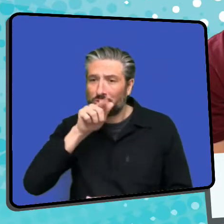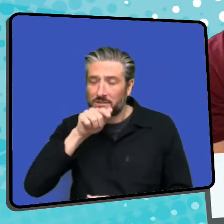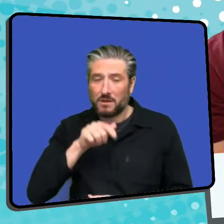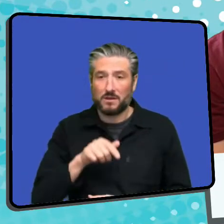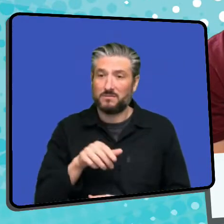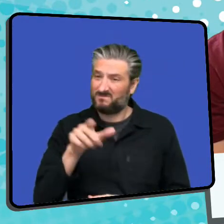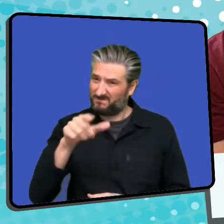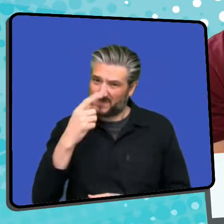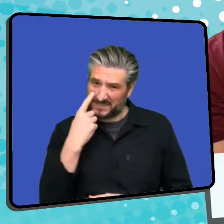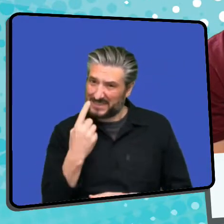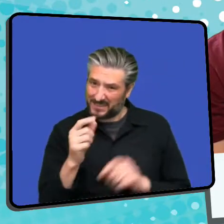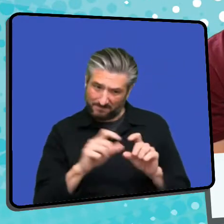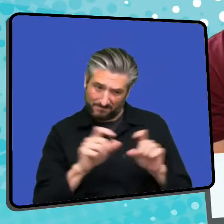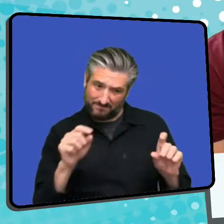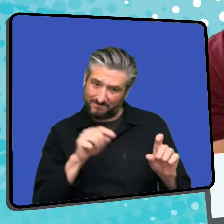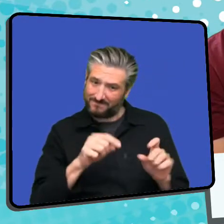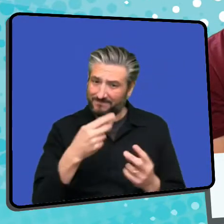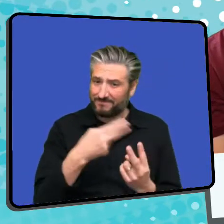And yeah, I'll see you soon.